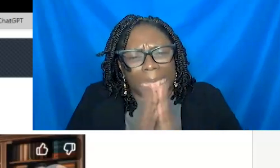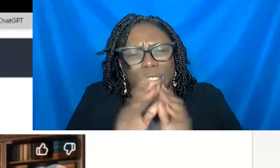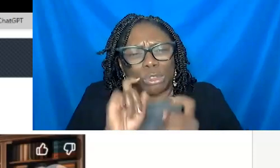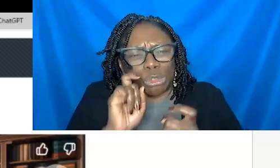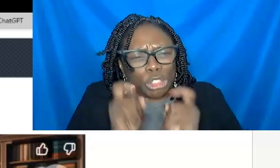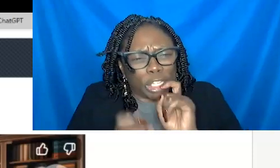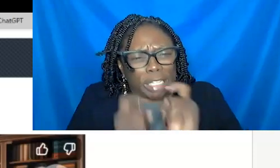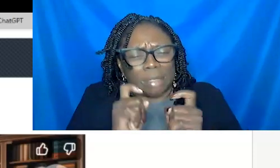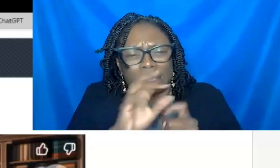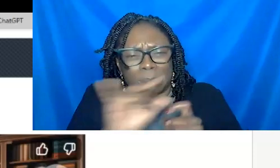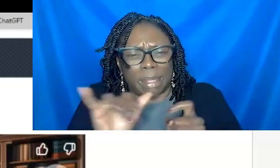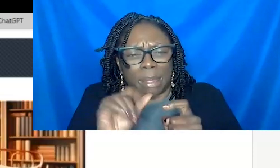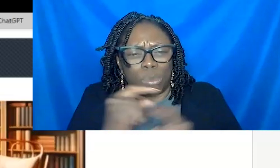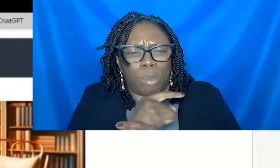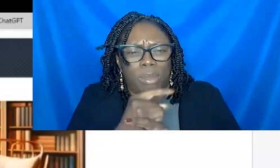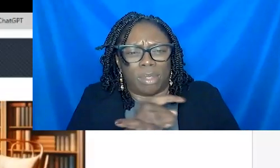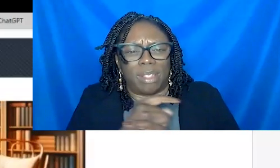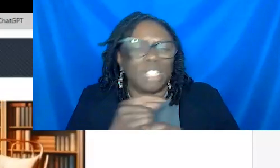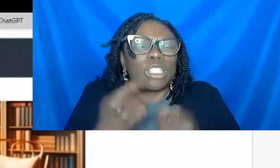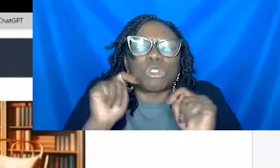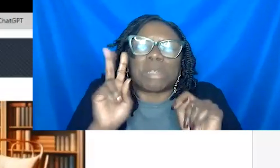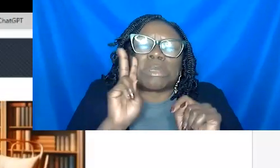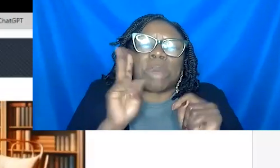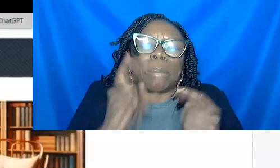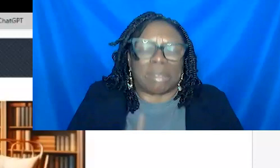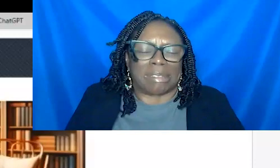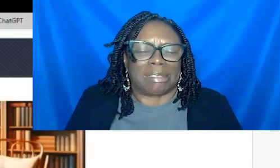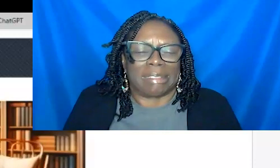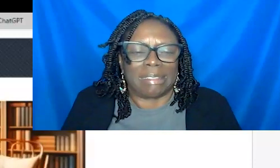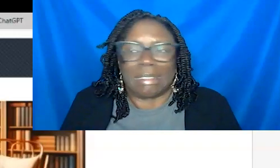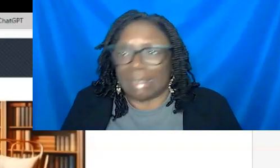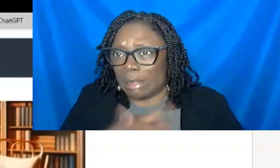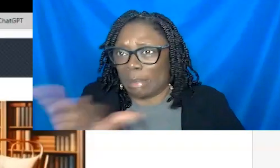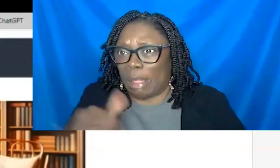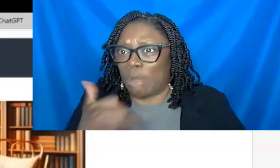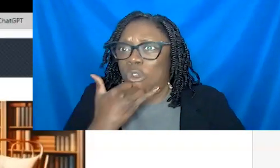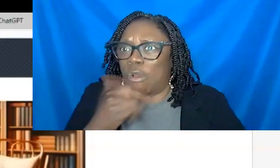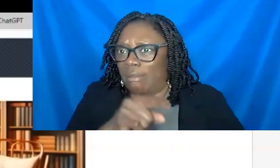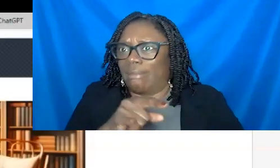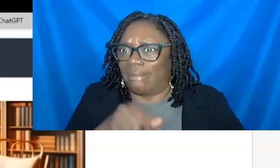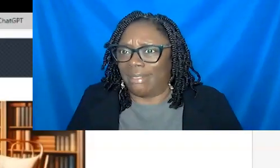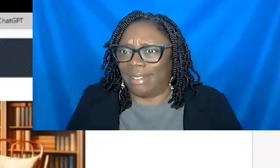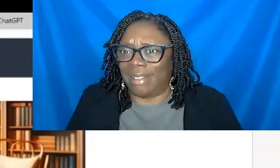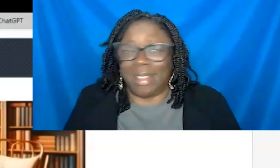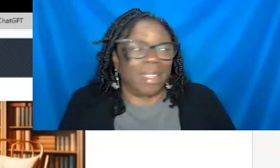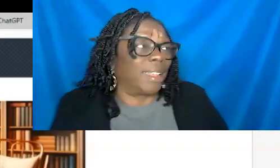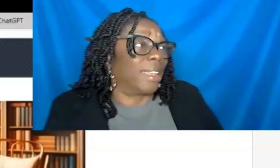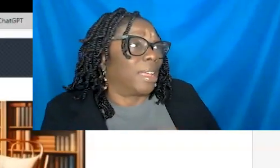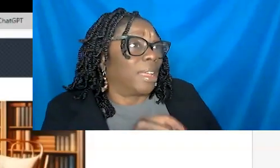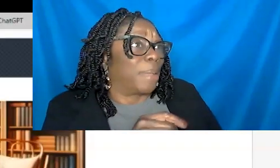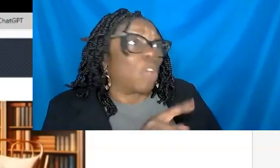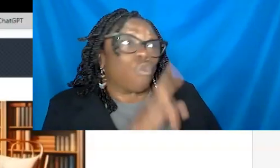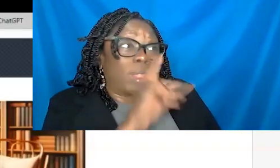spelling. correct the spelling. I mean, let's try it. I mean, why not? It is really bad at spelling.